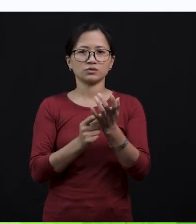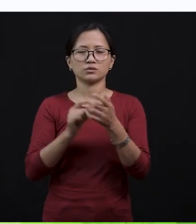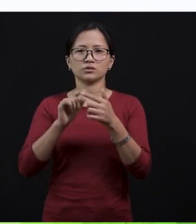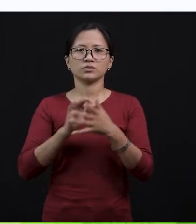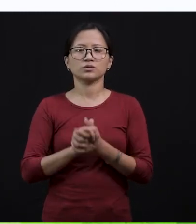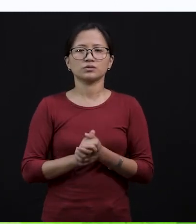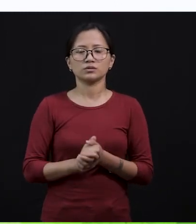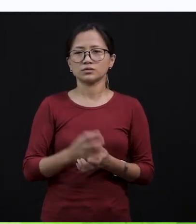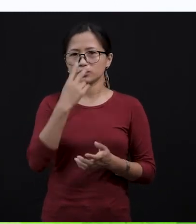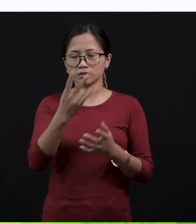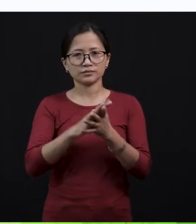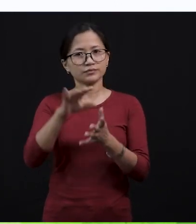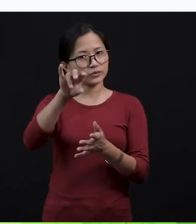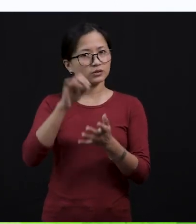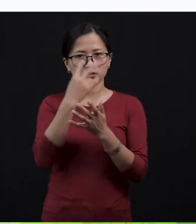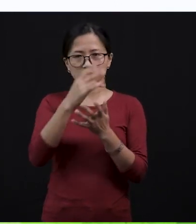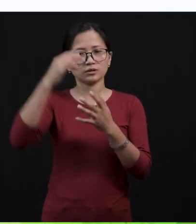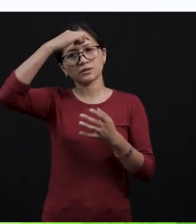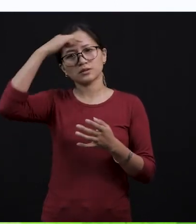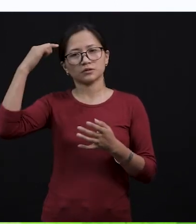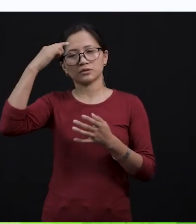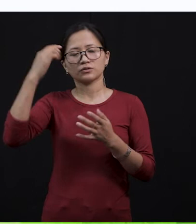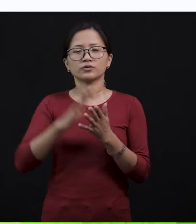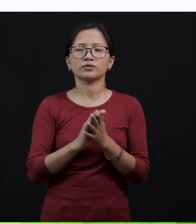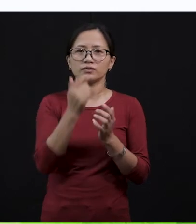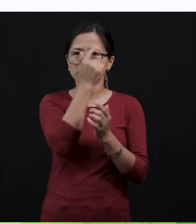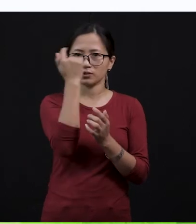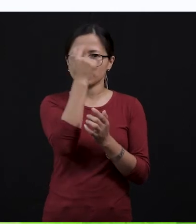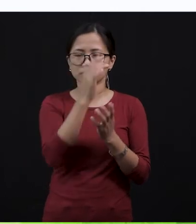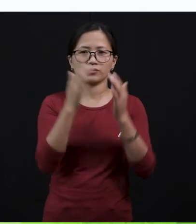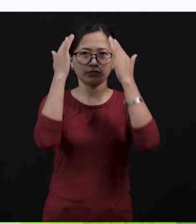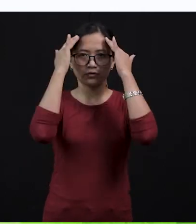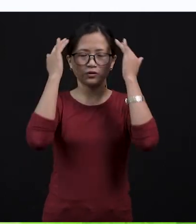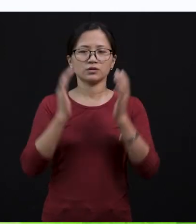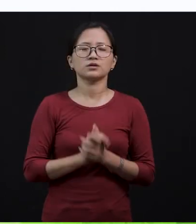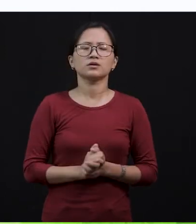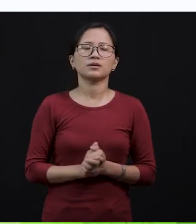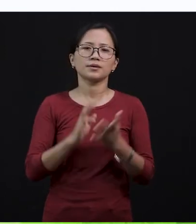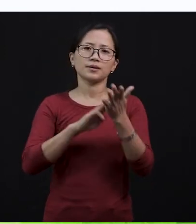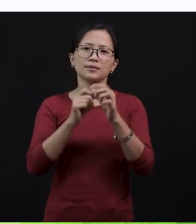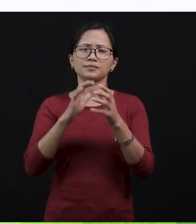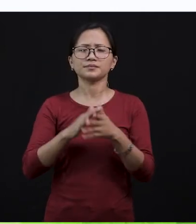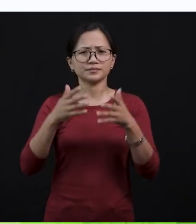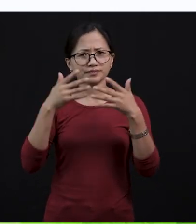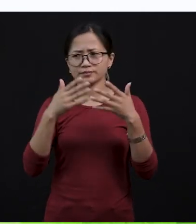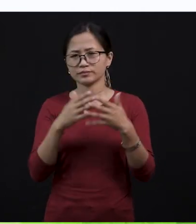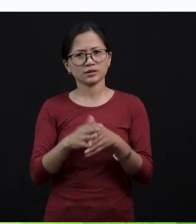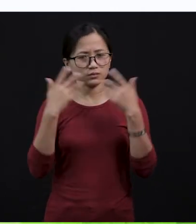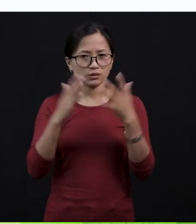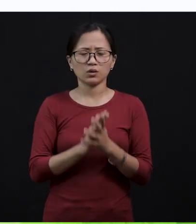get lines on your brow or your forehead. So what happened is that because Macavity is always thinking